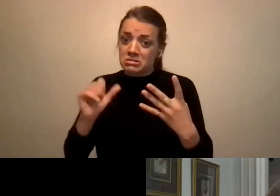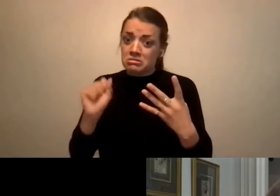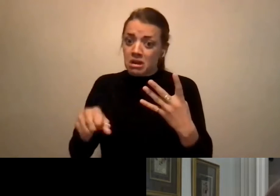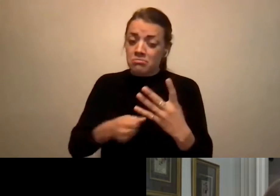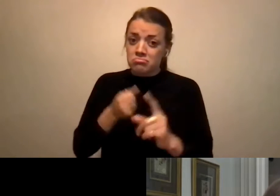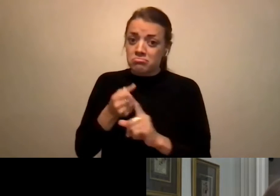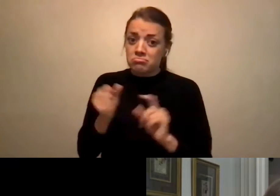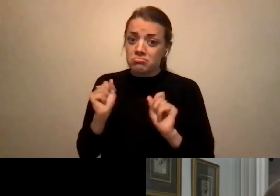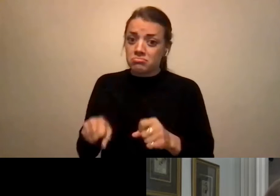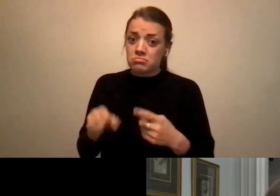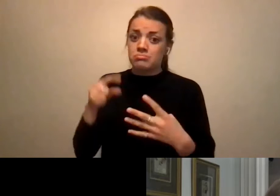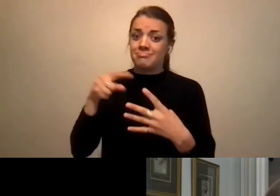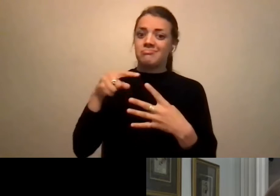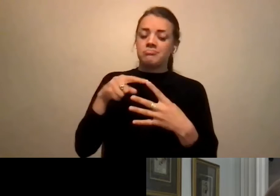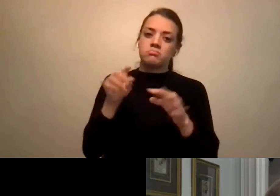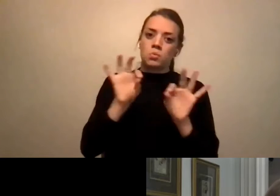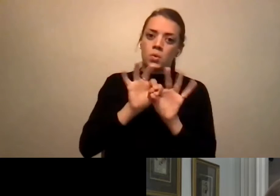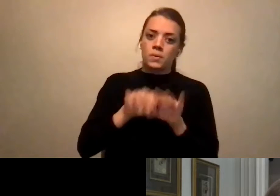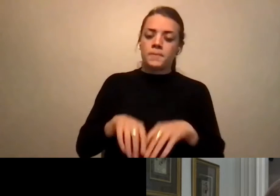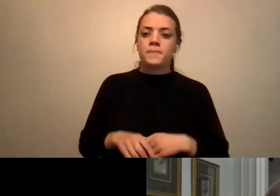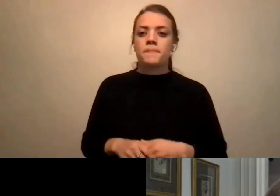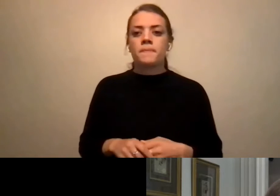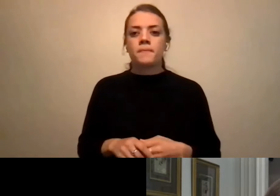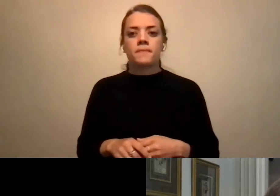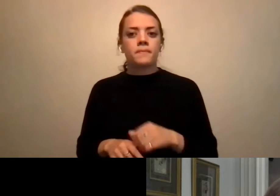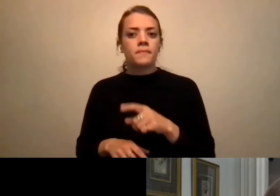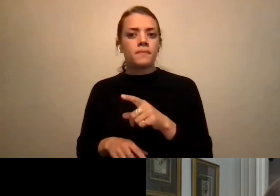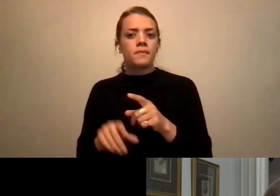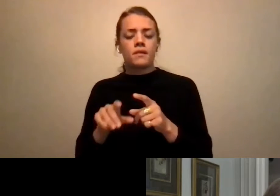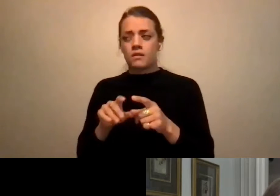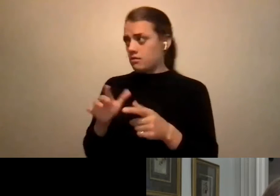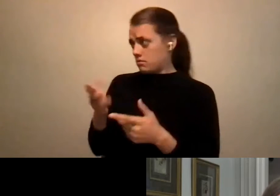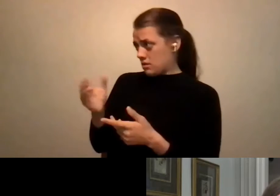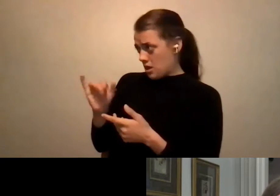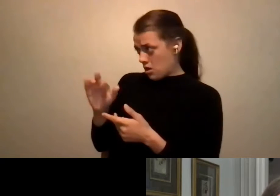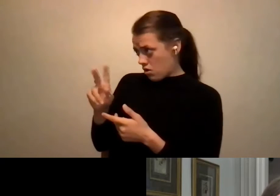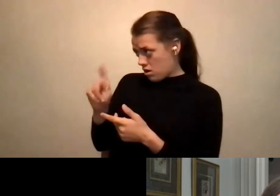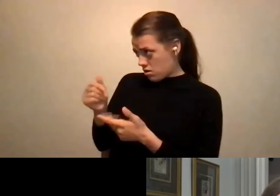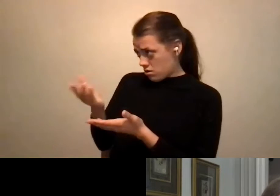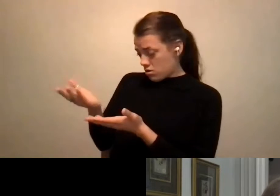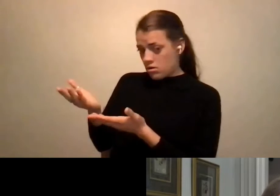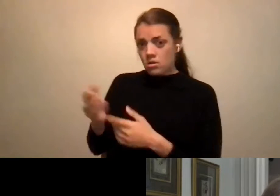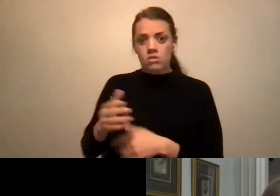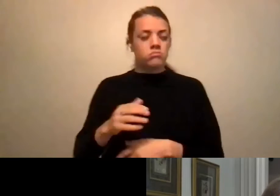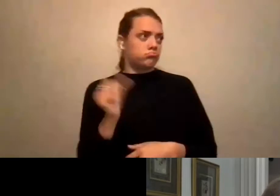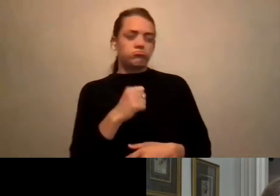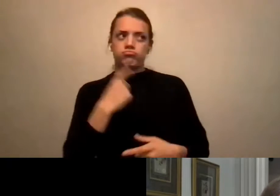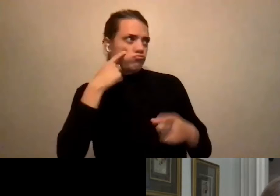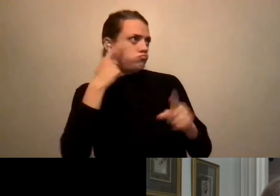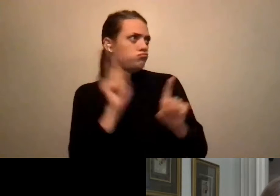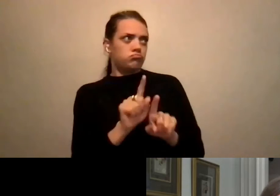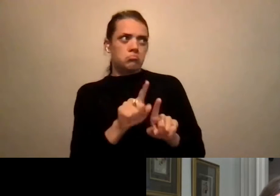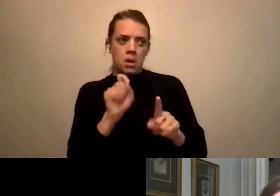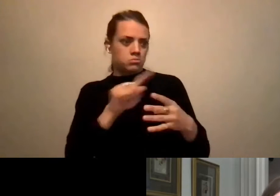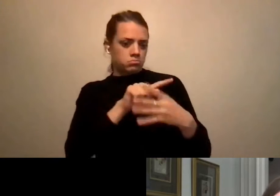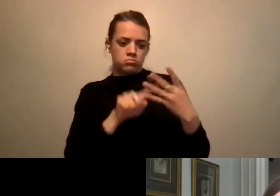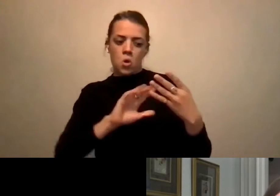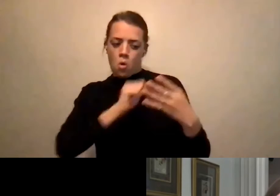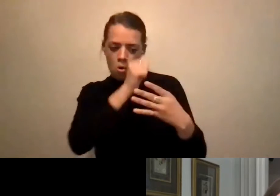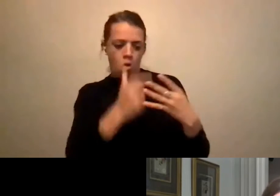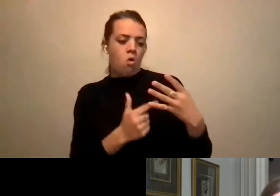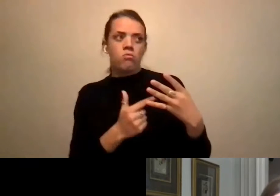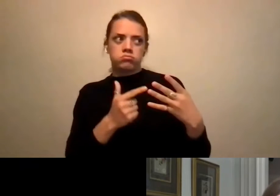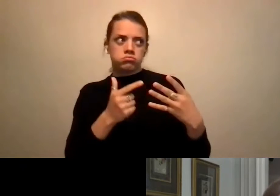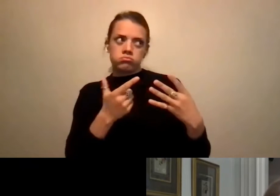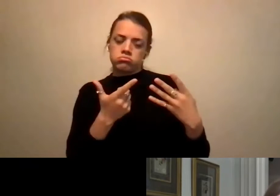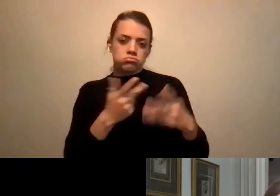Ericka. Agreed. No, I agree with you. You need to pay attention to all those. Yeah. Agreed. Usually